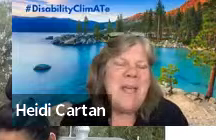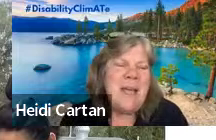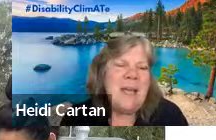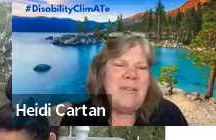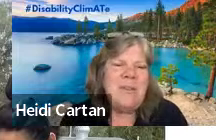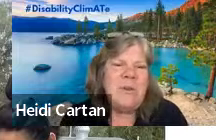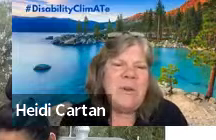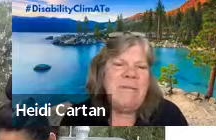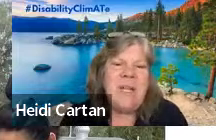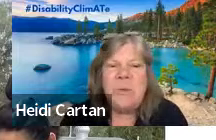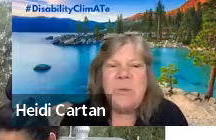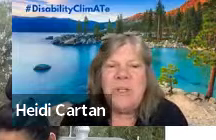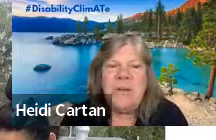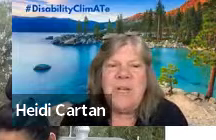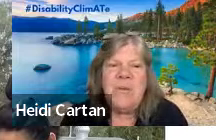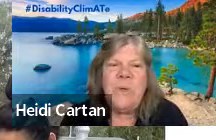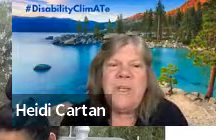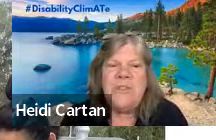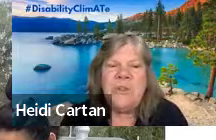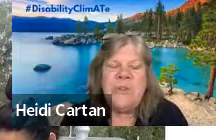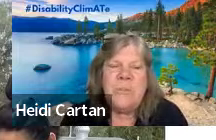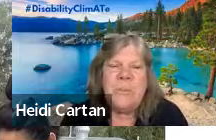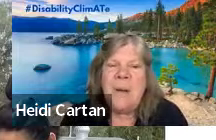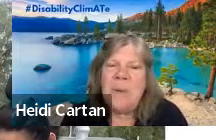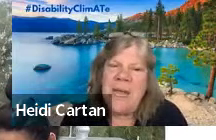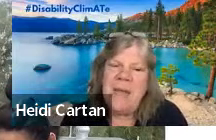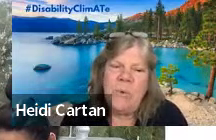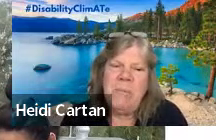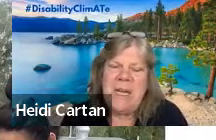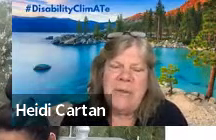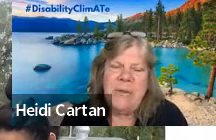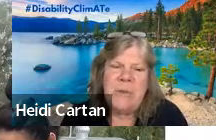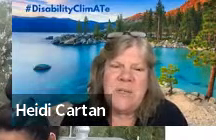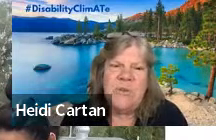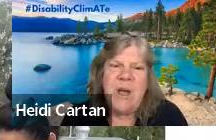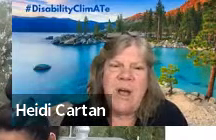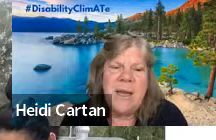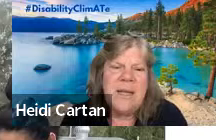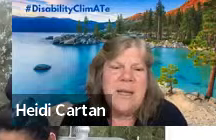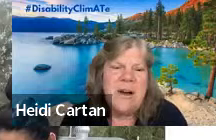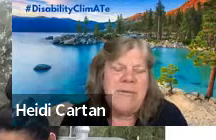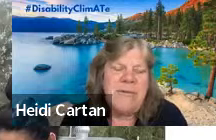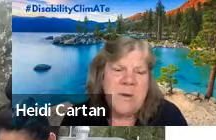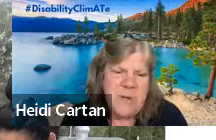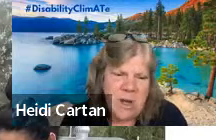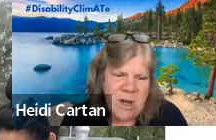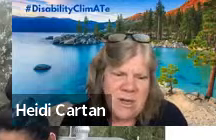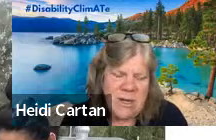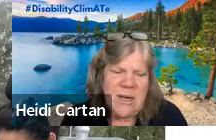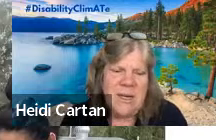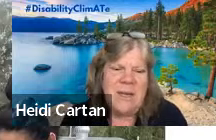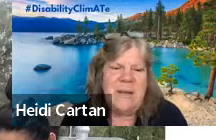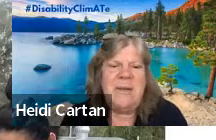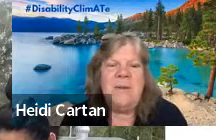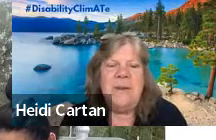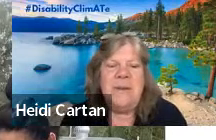crop, and so they're available in winter to propagate when many other things are not. Our farm